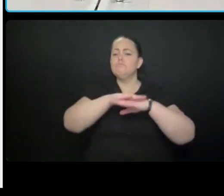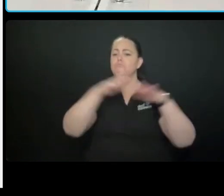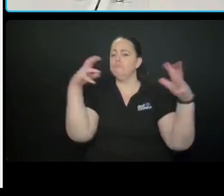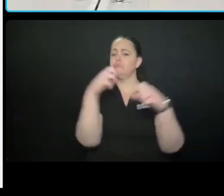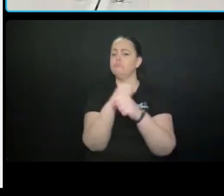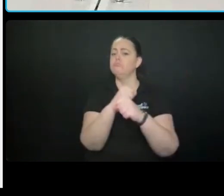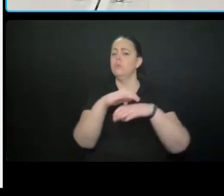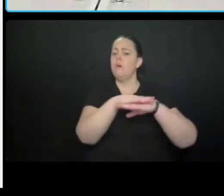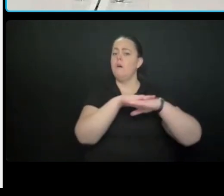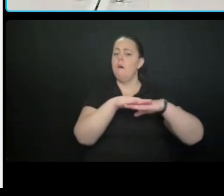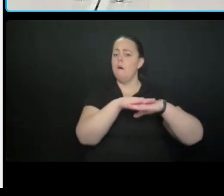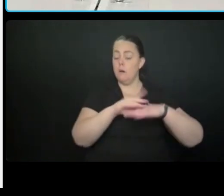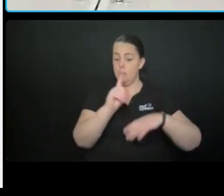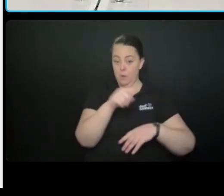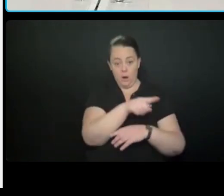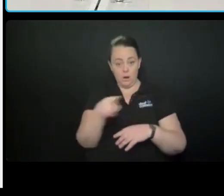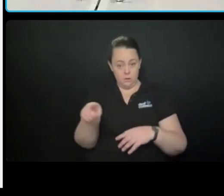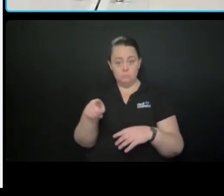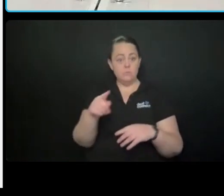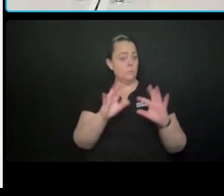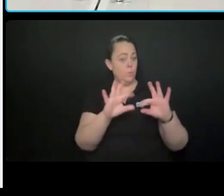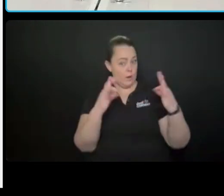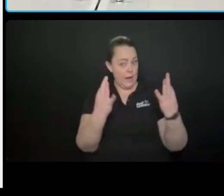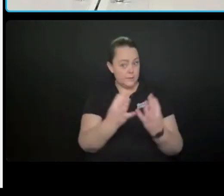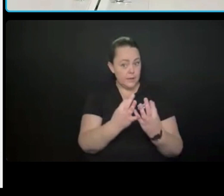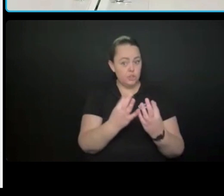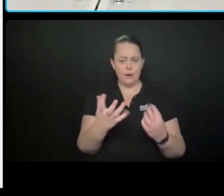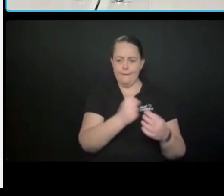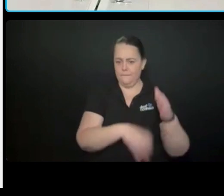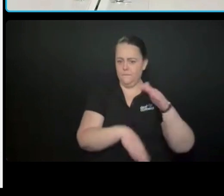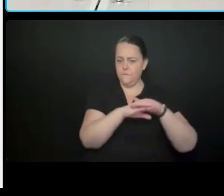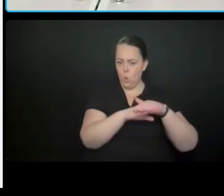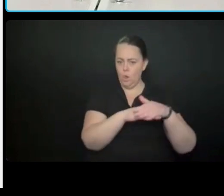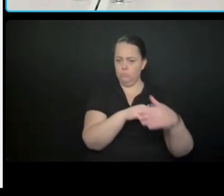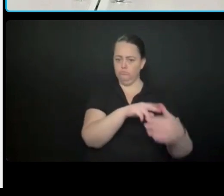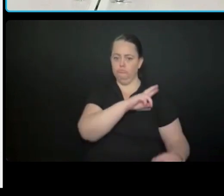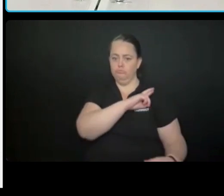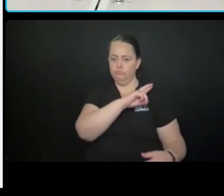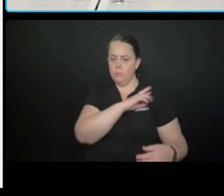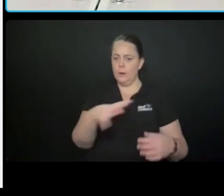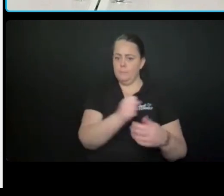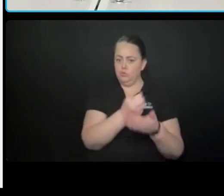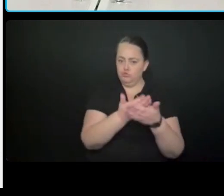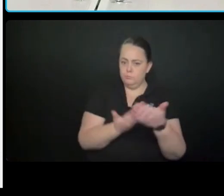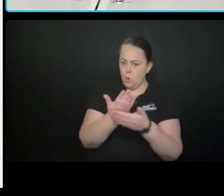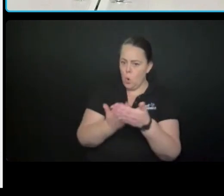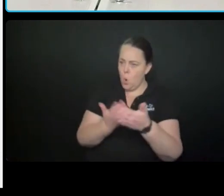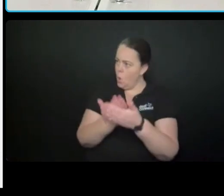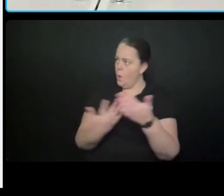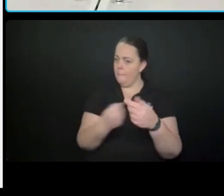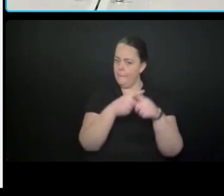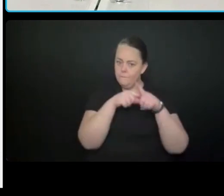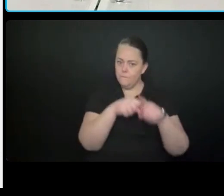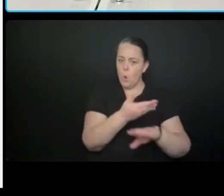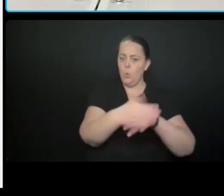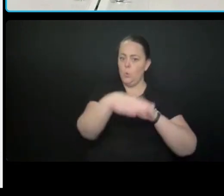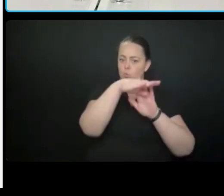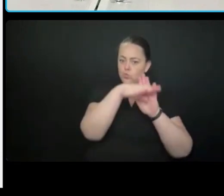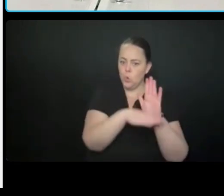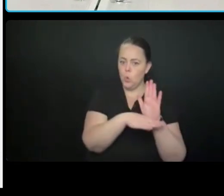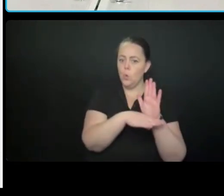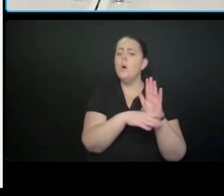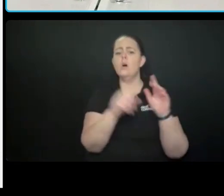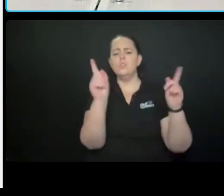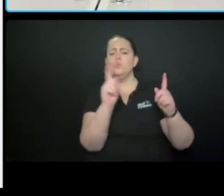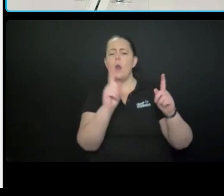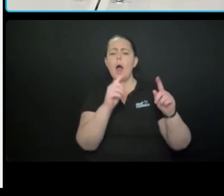note that the full requirements are outlined in that manual, and it's important that you refer to and adhere to those.